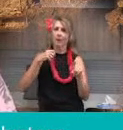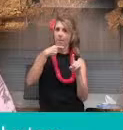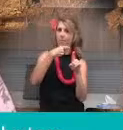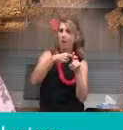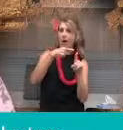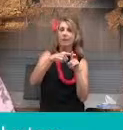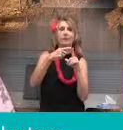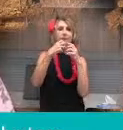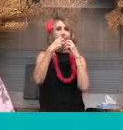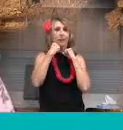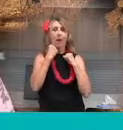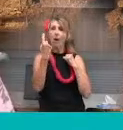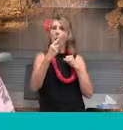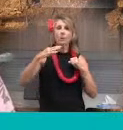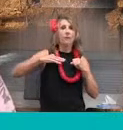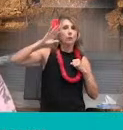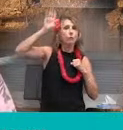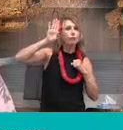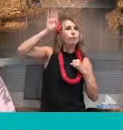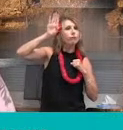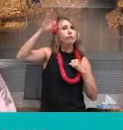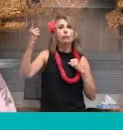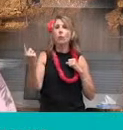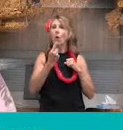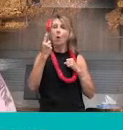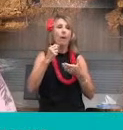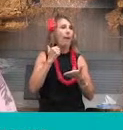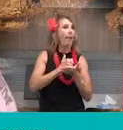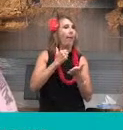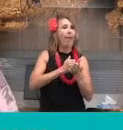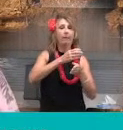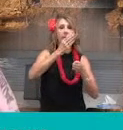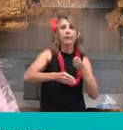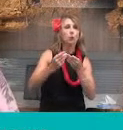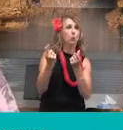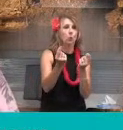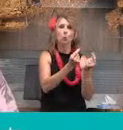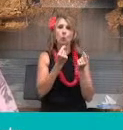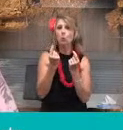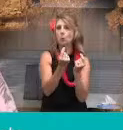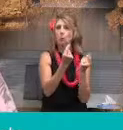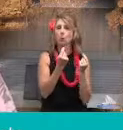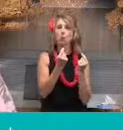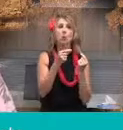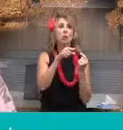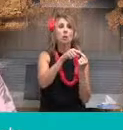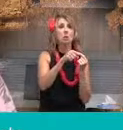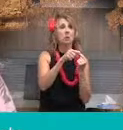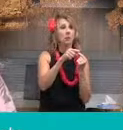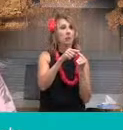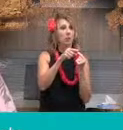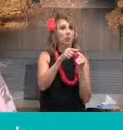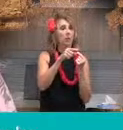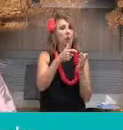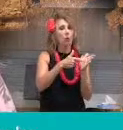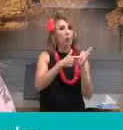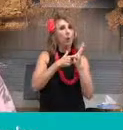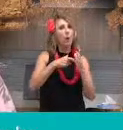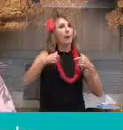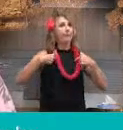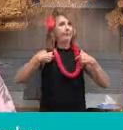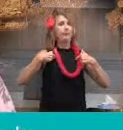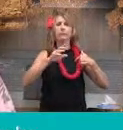misses an opportunity to volunteer in the school to help get things done. Marnie never seeks recognition for her efforts. She